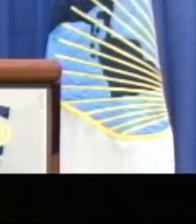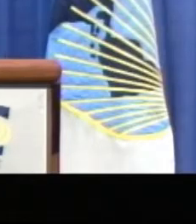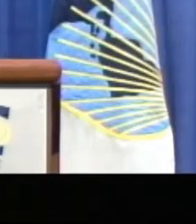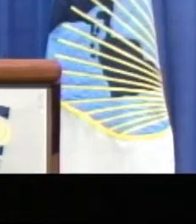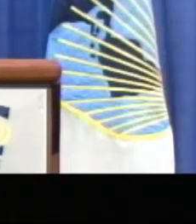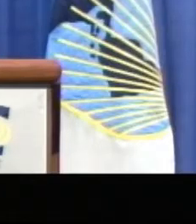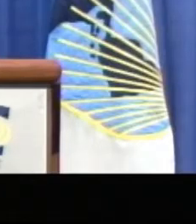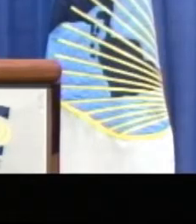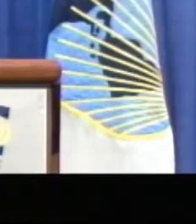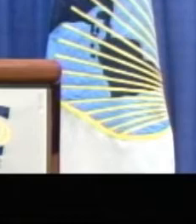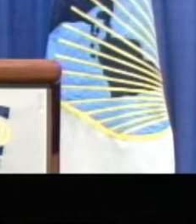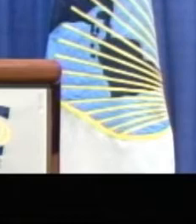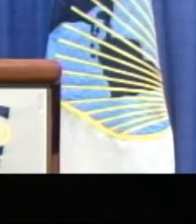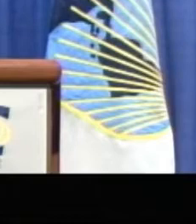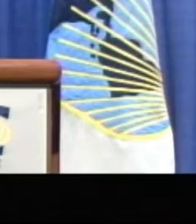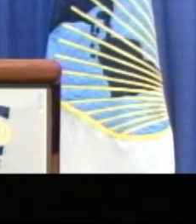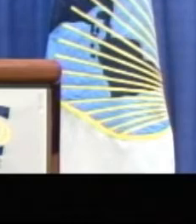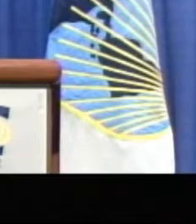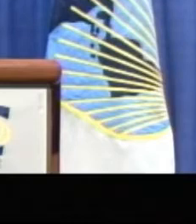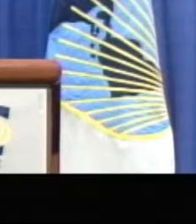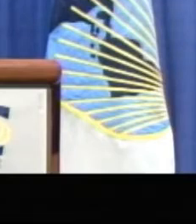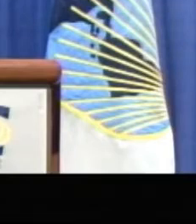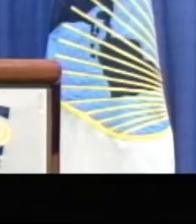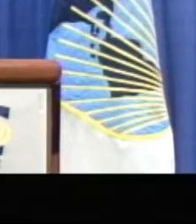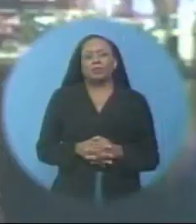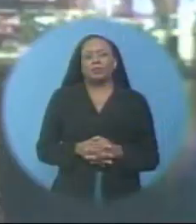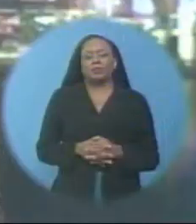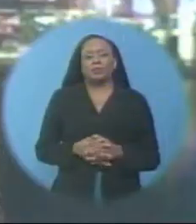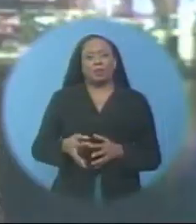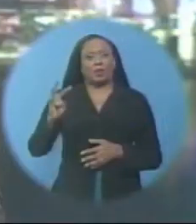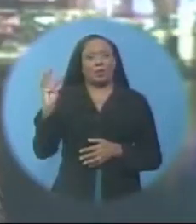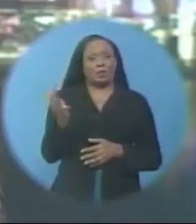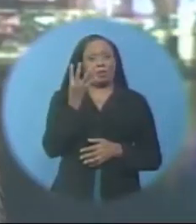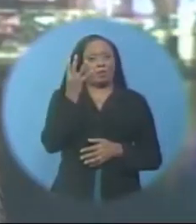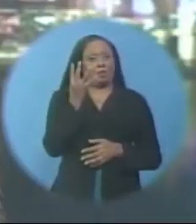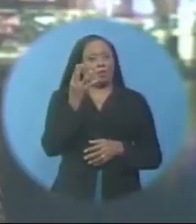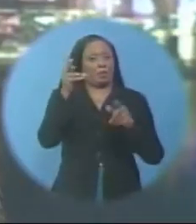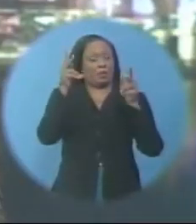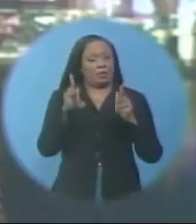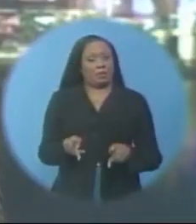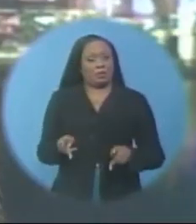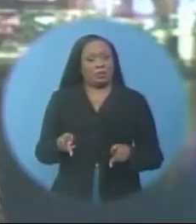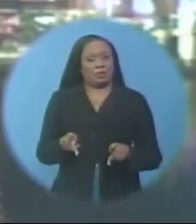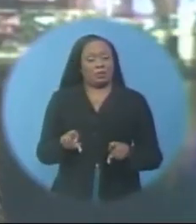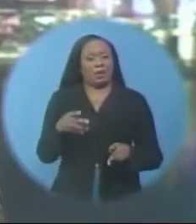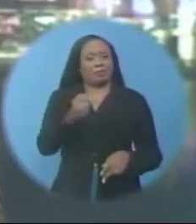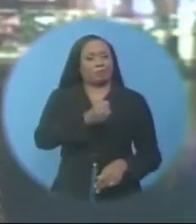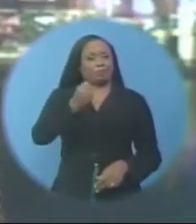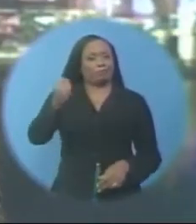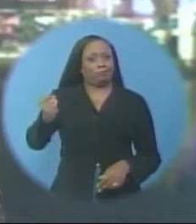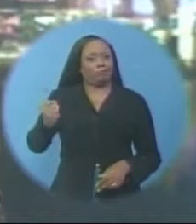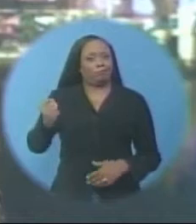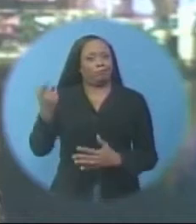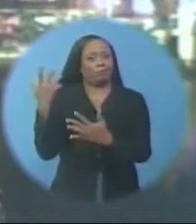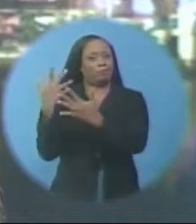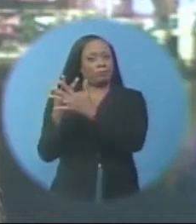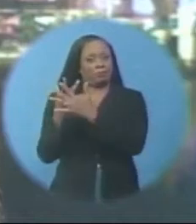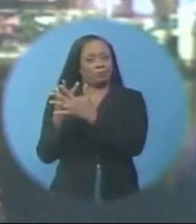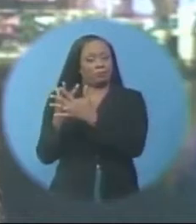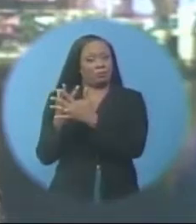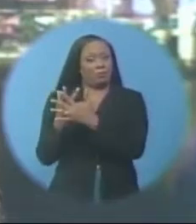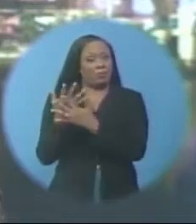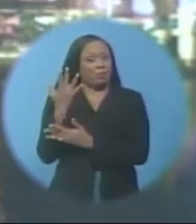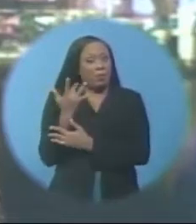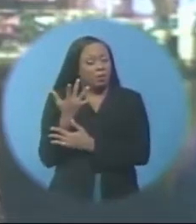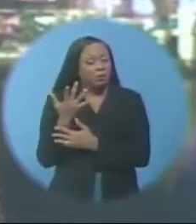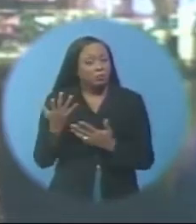direct interventions directly to those communities. A fourth person has been remanded to Dodds Prison, charged